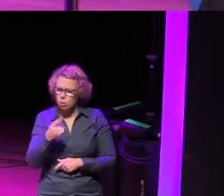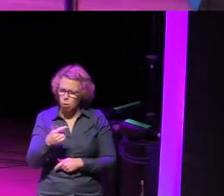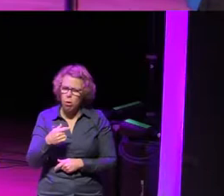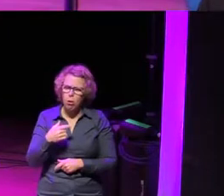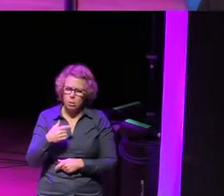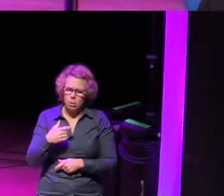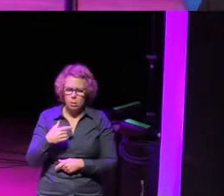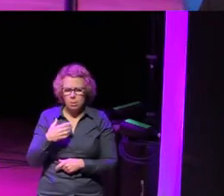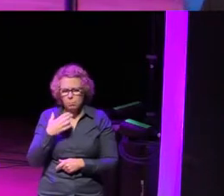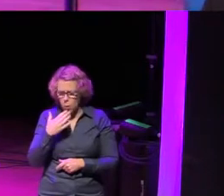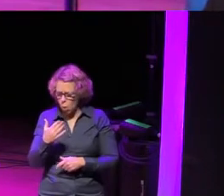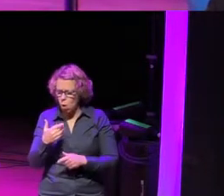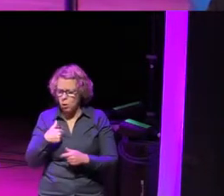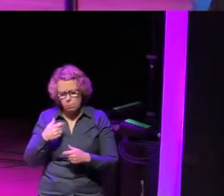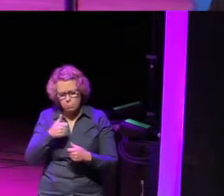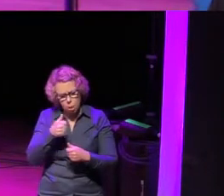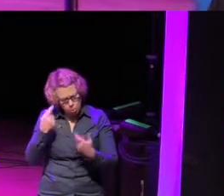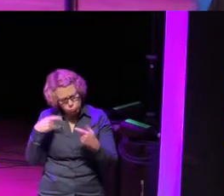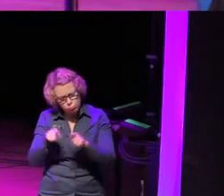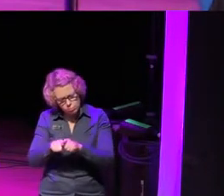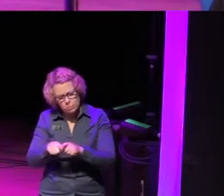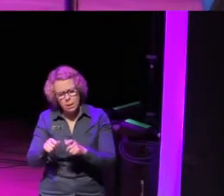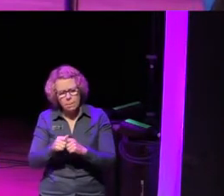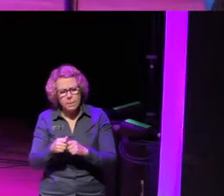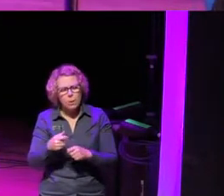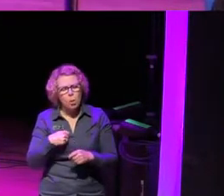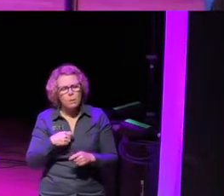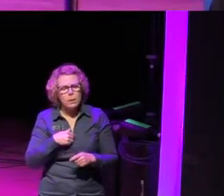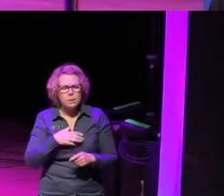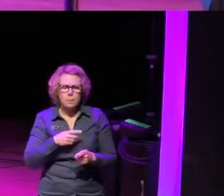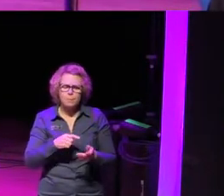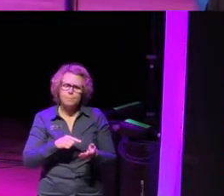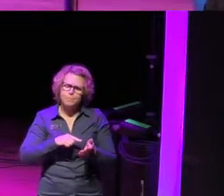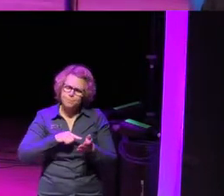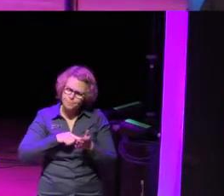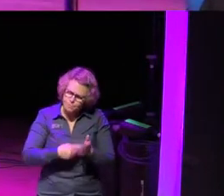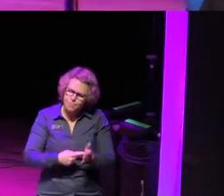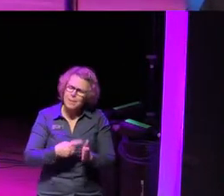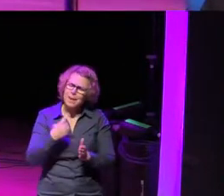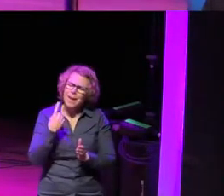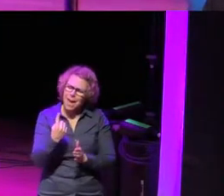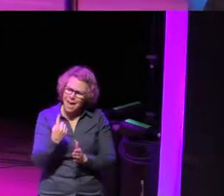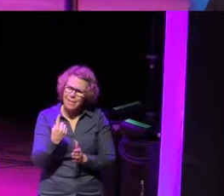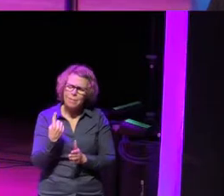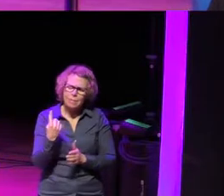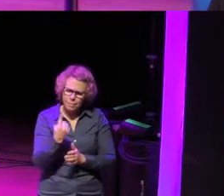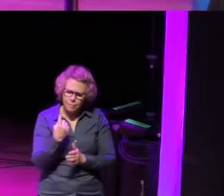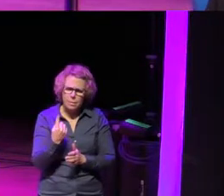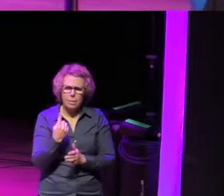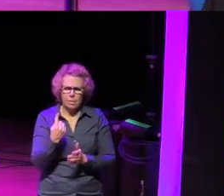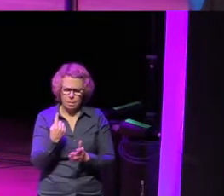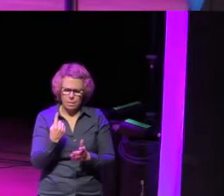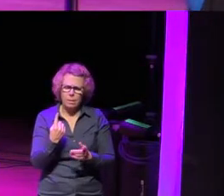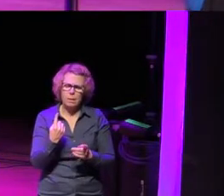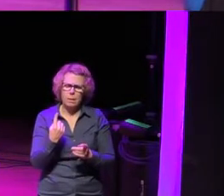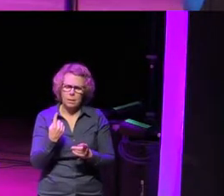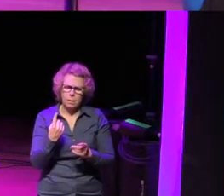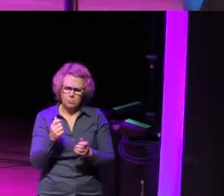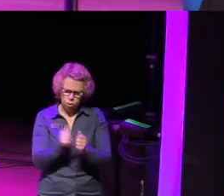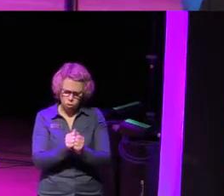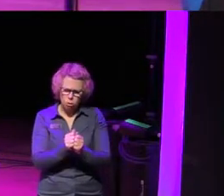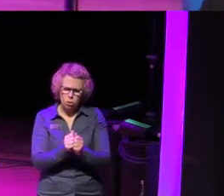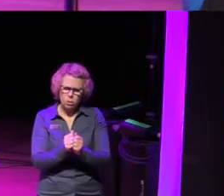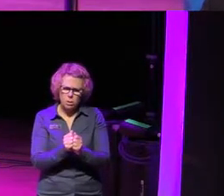think. But definitely, if I should point to one single feature, the single most